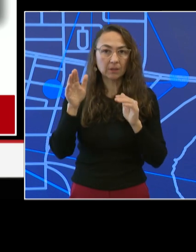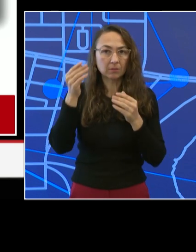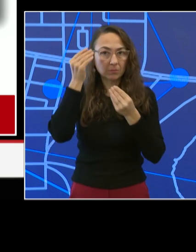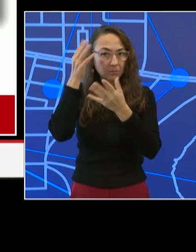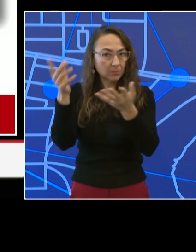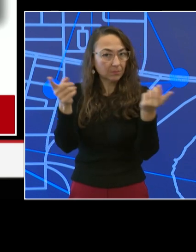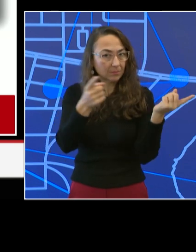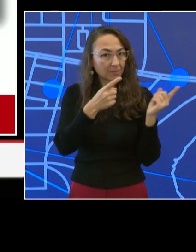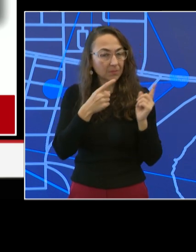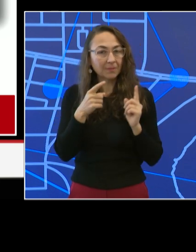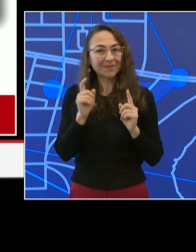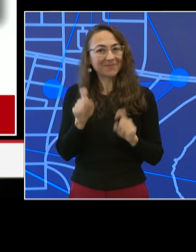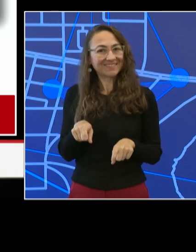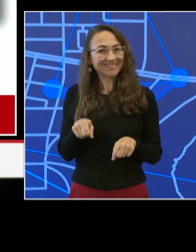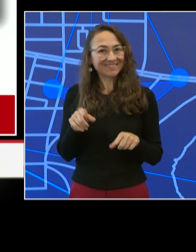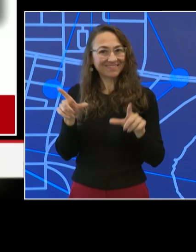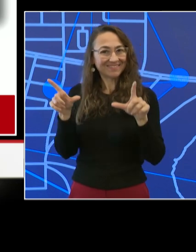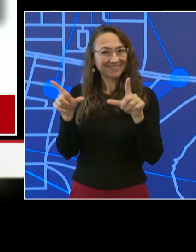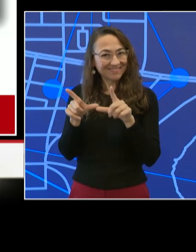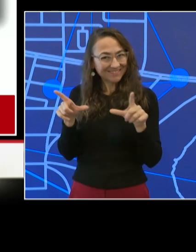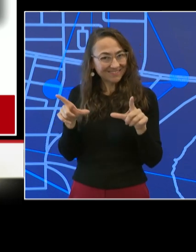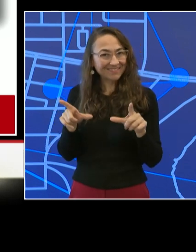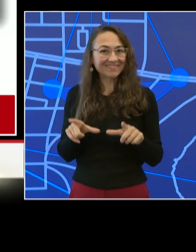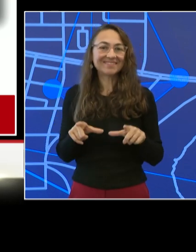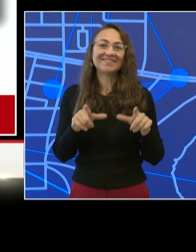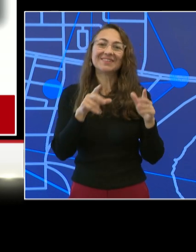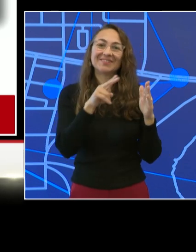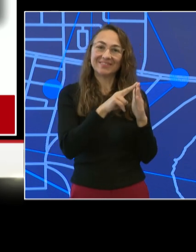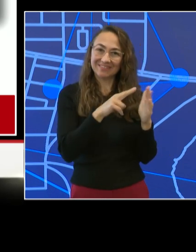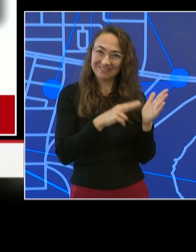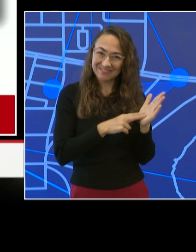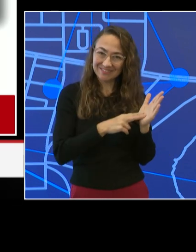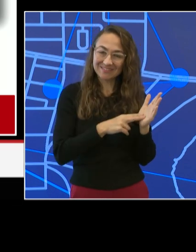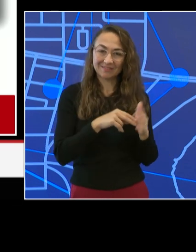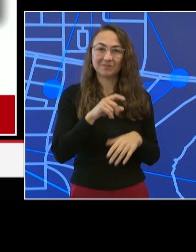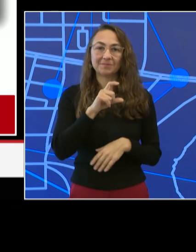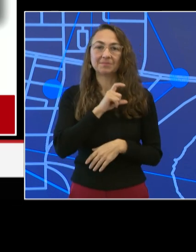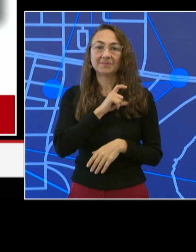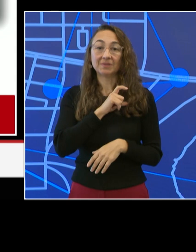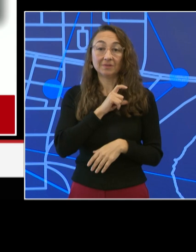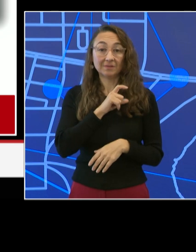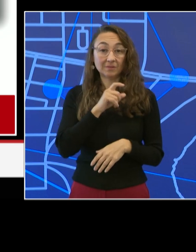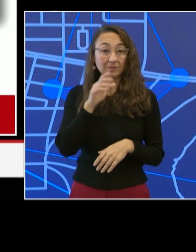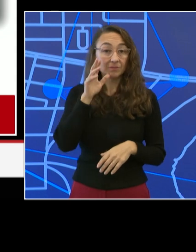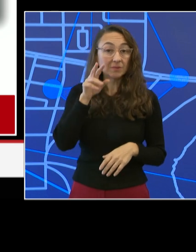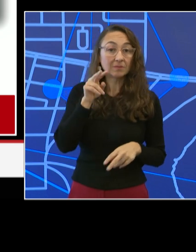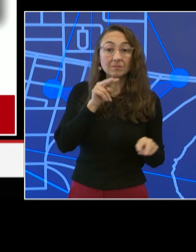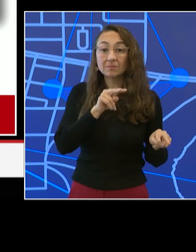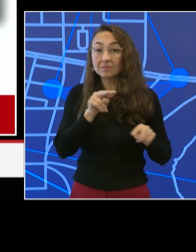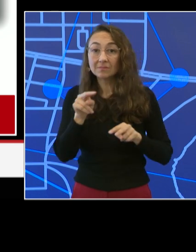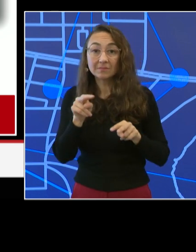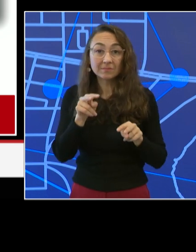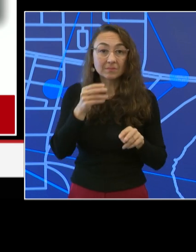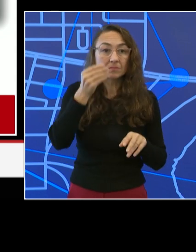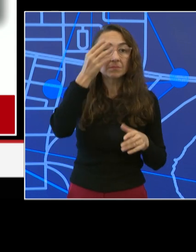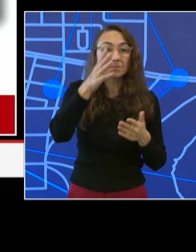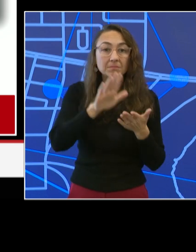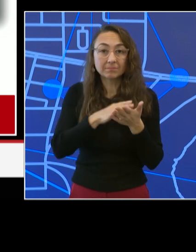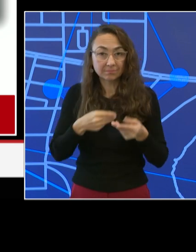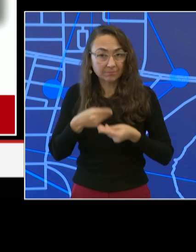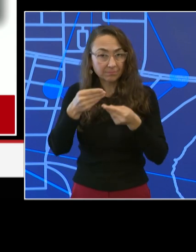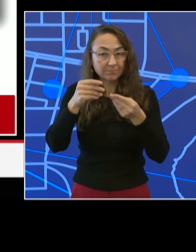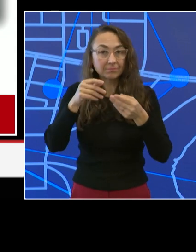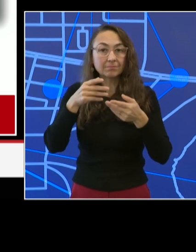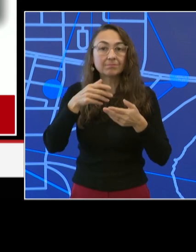these operators to be licensed. We had patrol districts disseminating informational bulletins to ensure